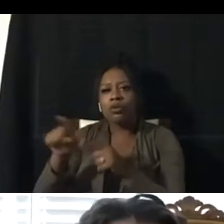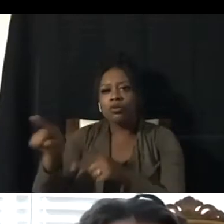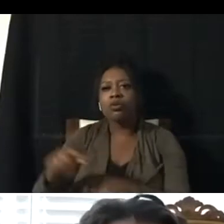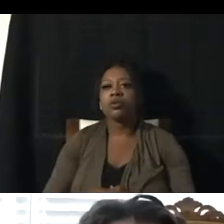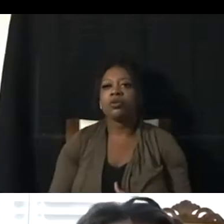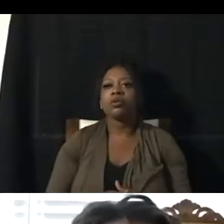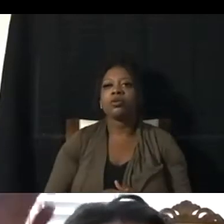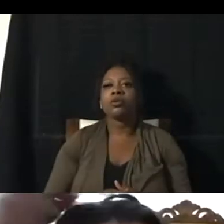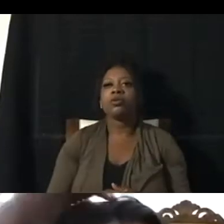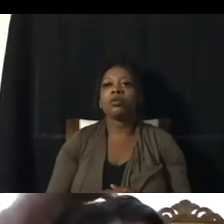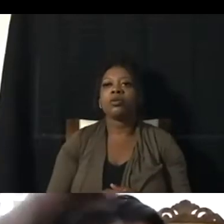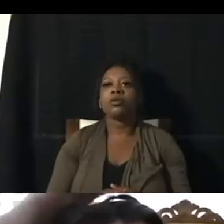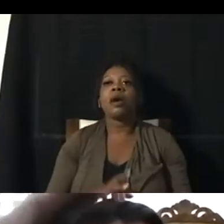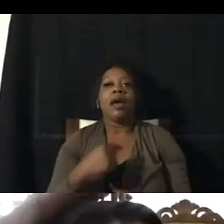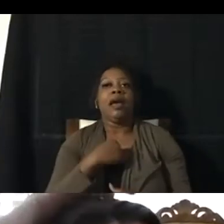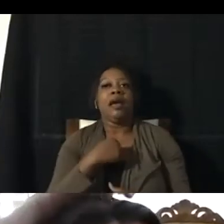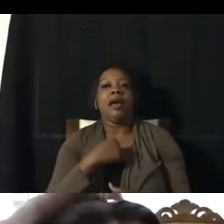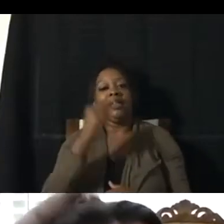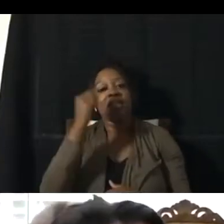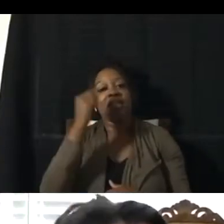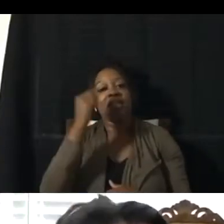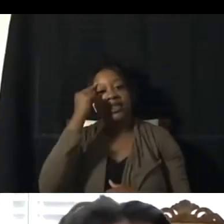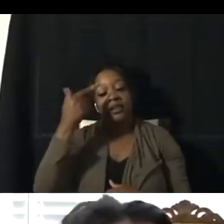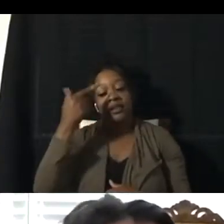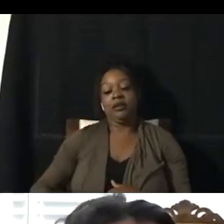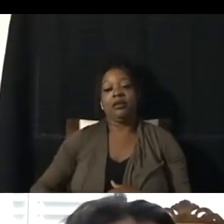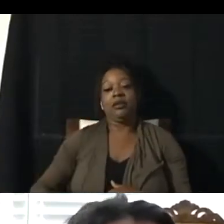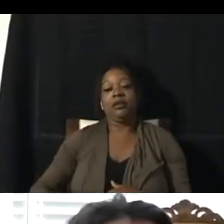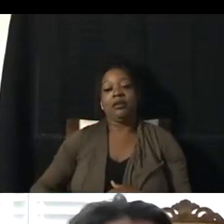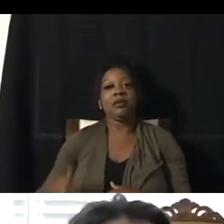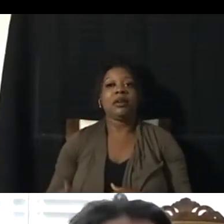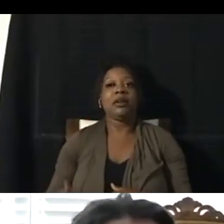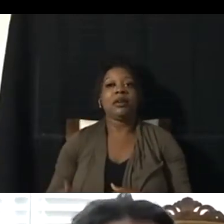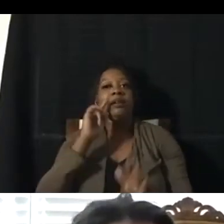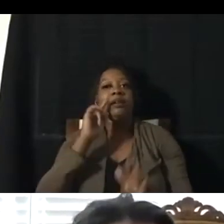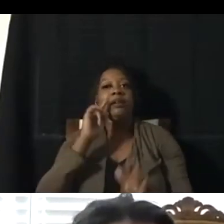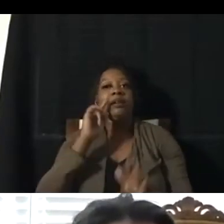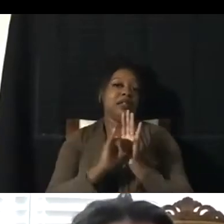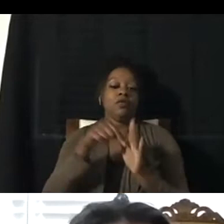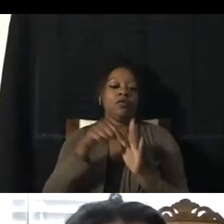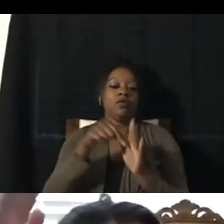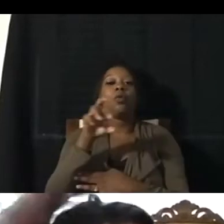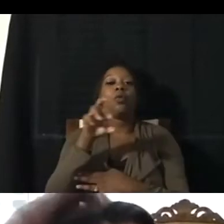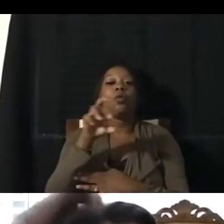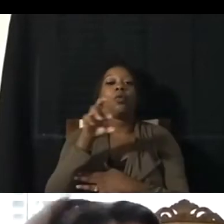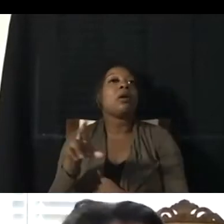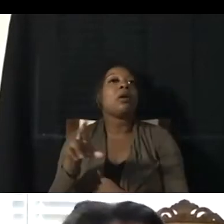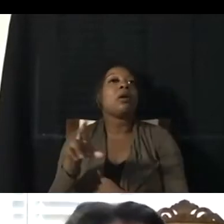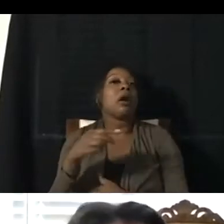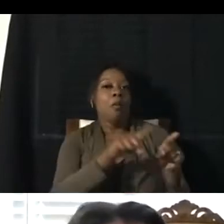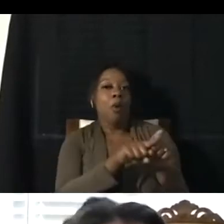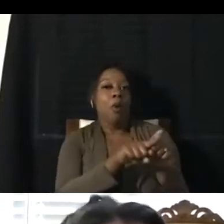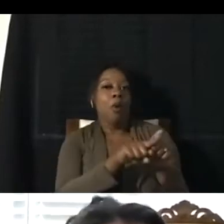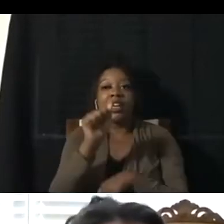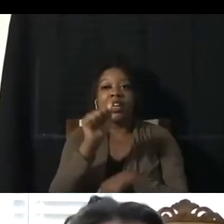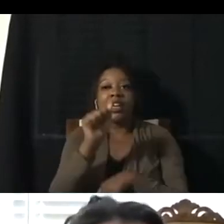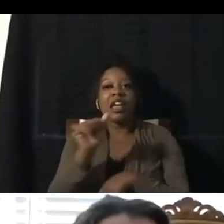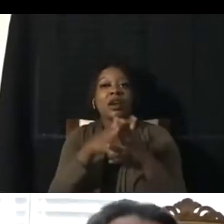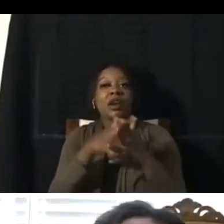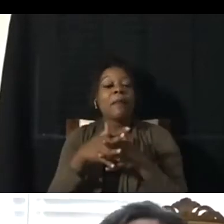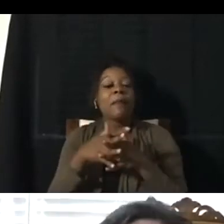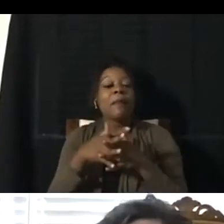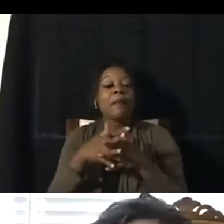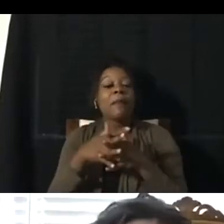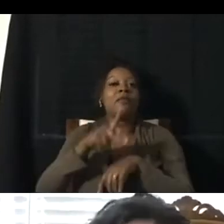it's, I identify as queer. I am also Asian American. I'm Filipino. And so I have